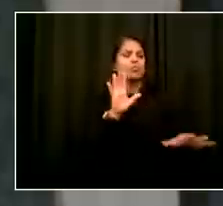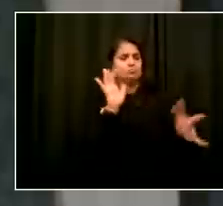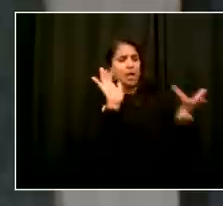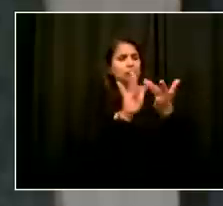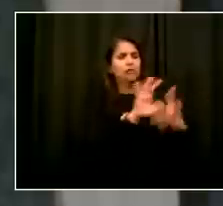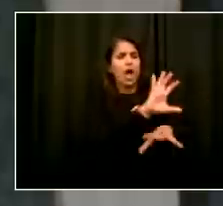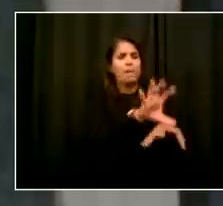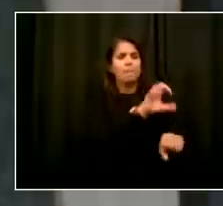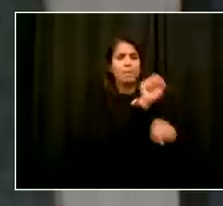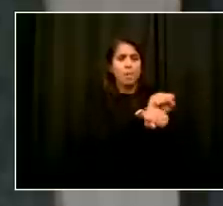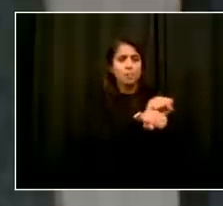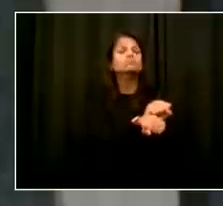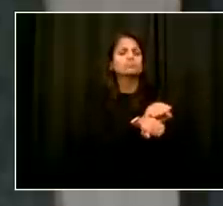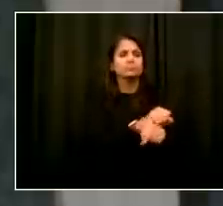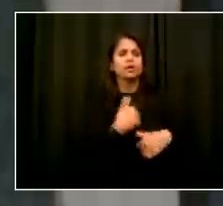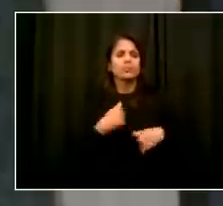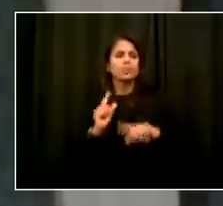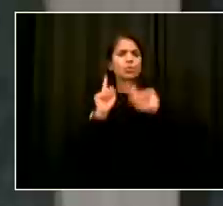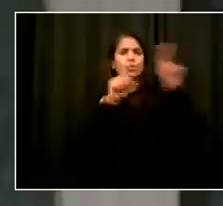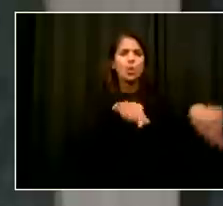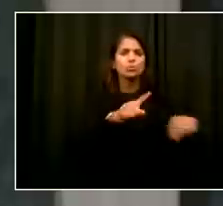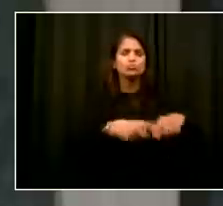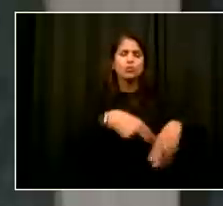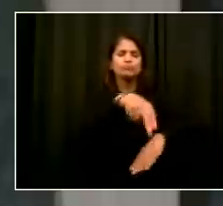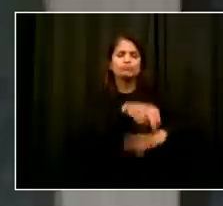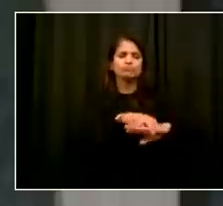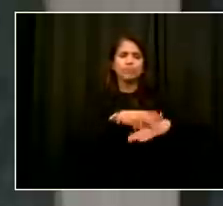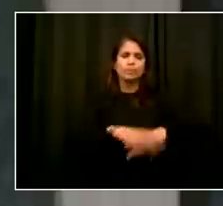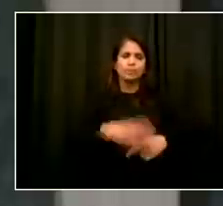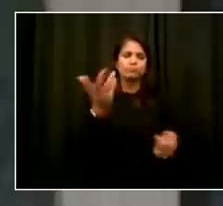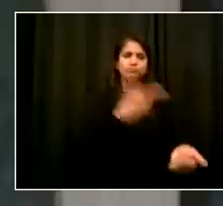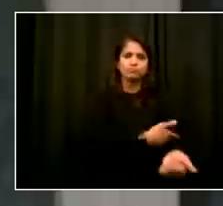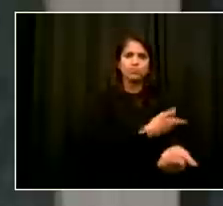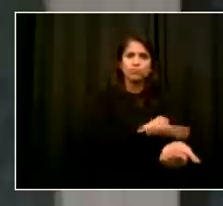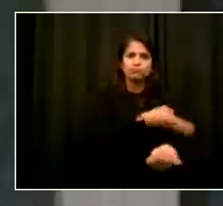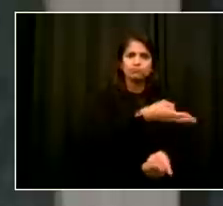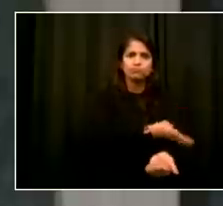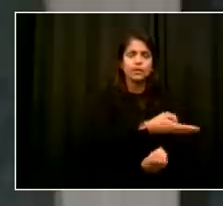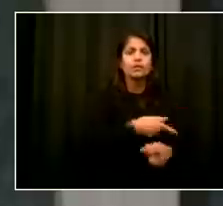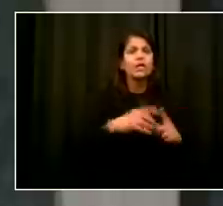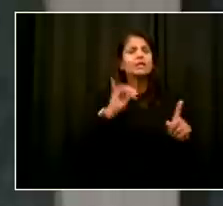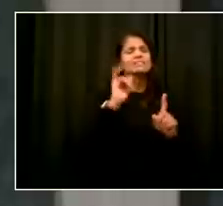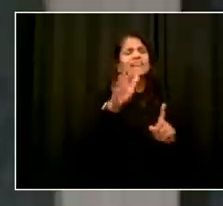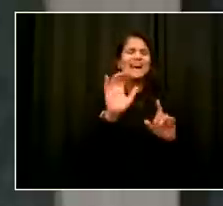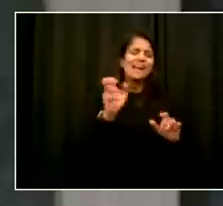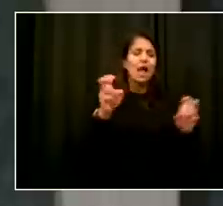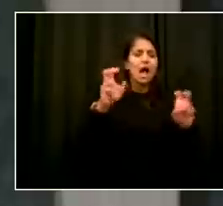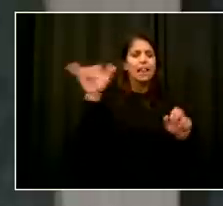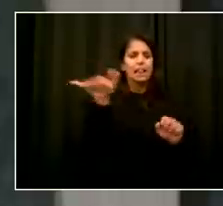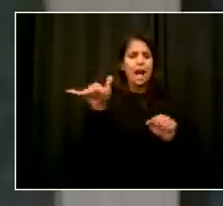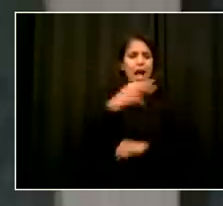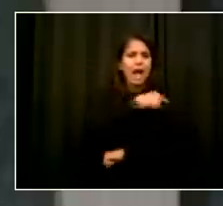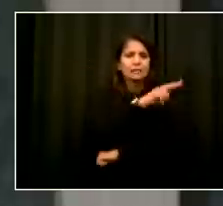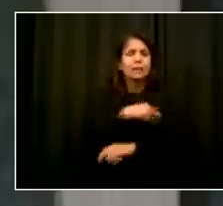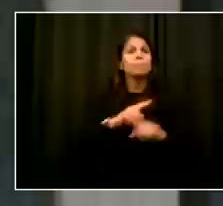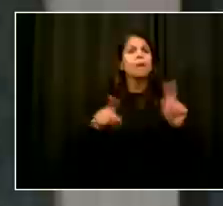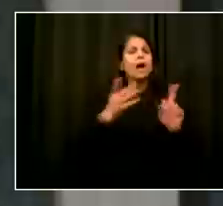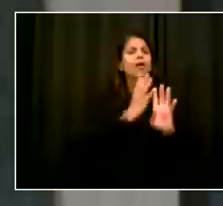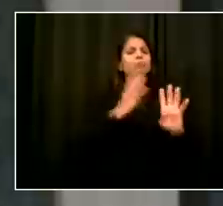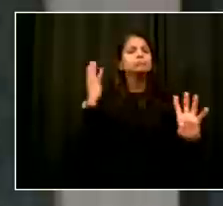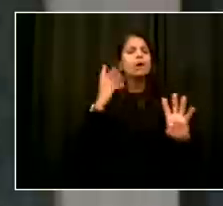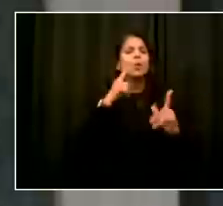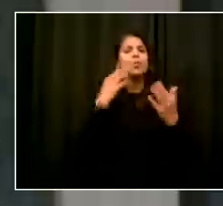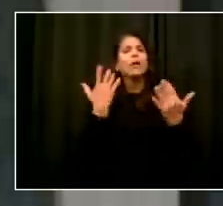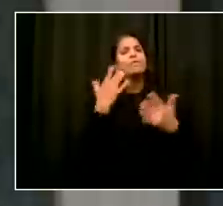mothers delivering babies, babies who are premature, surgeries, cancer patients. All these patients need blood. So we very